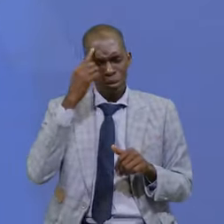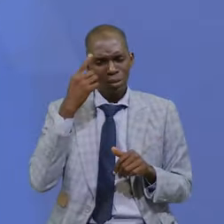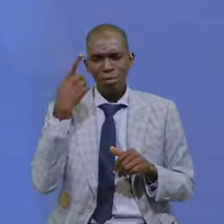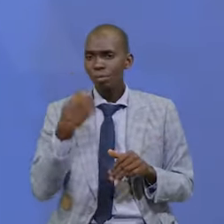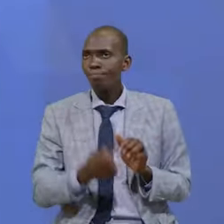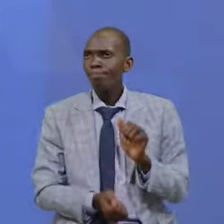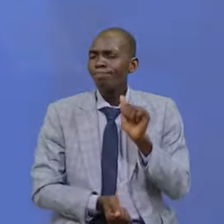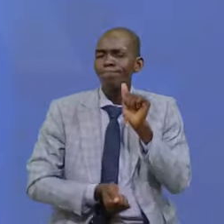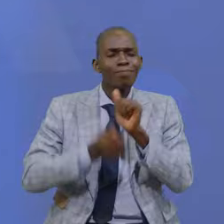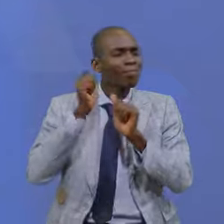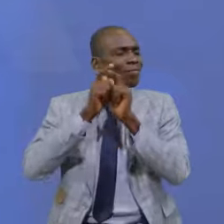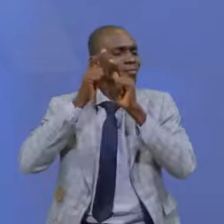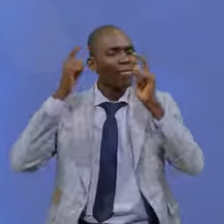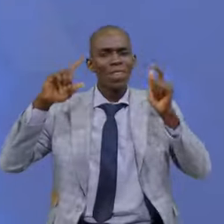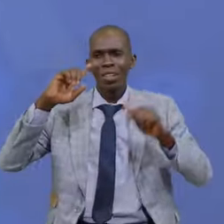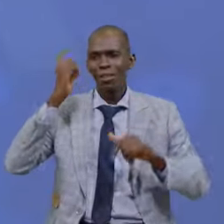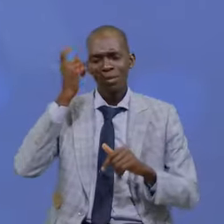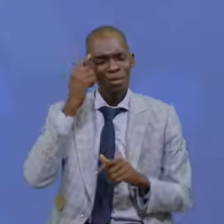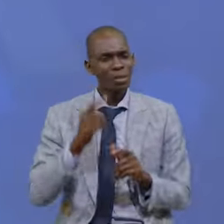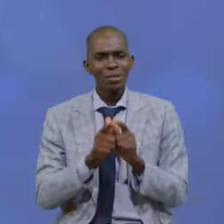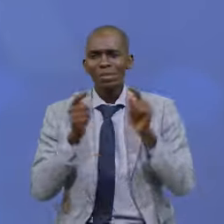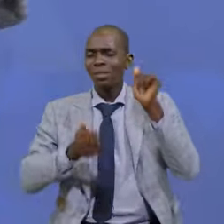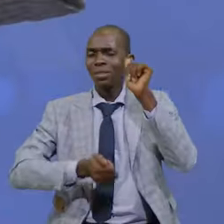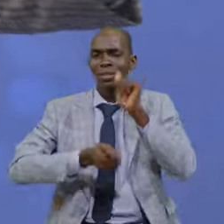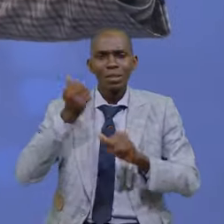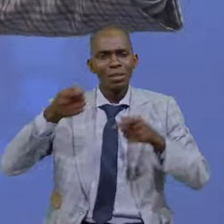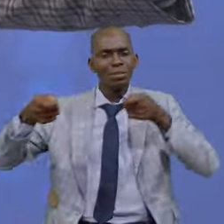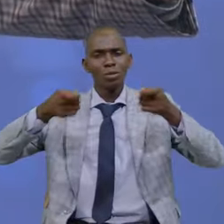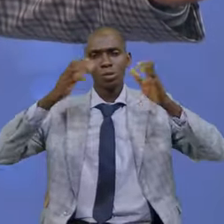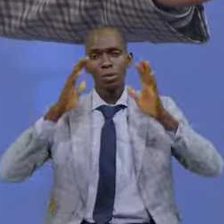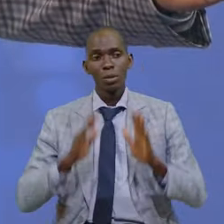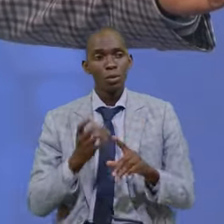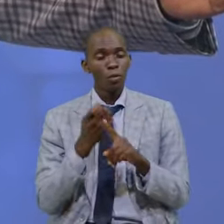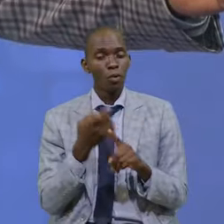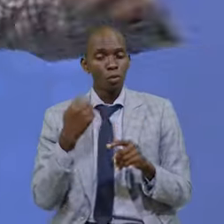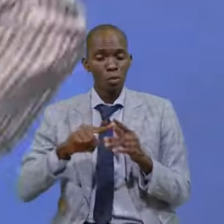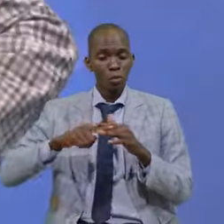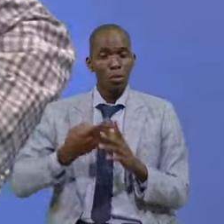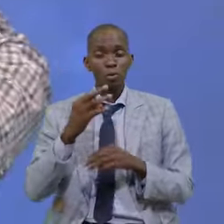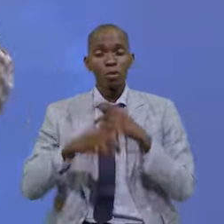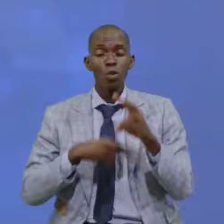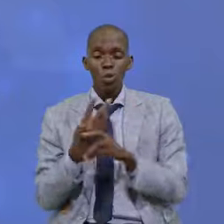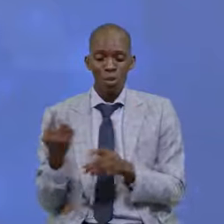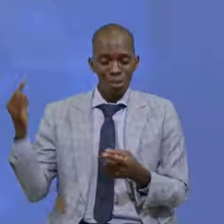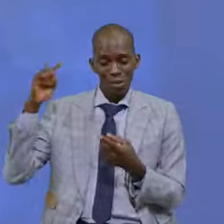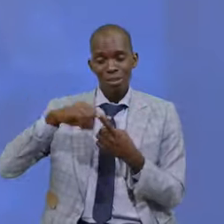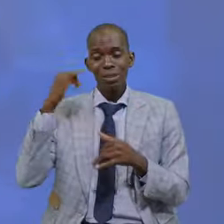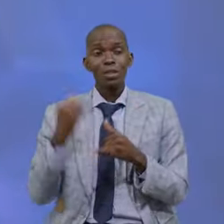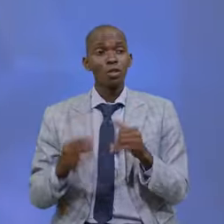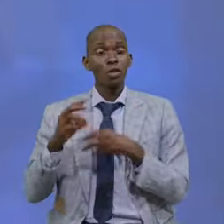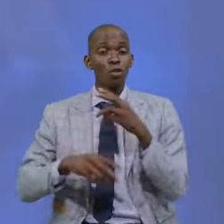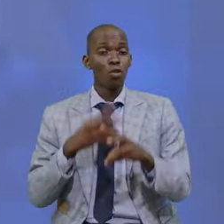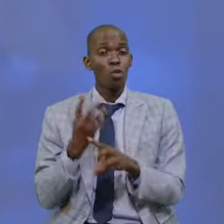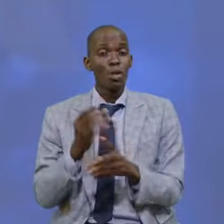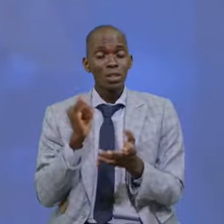greatest king, the greatest leader, the greatest ruler, from the beginning of the world to the end of the world, that will pay